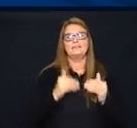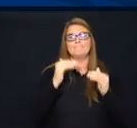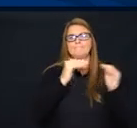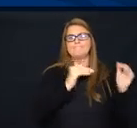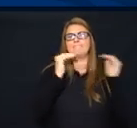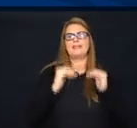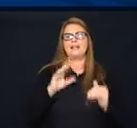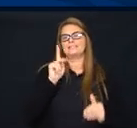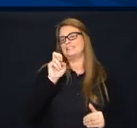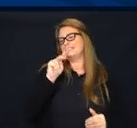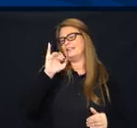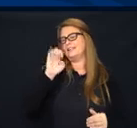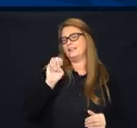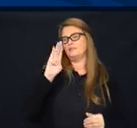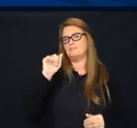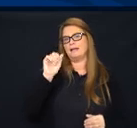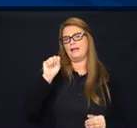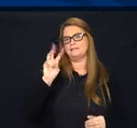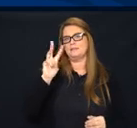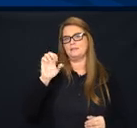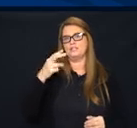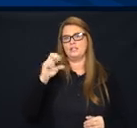with WCHS and Fox 11.